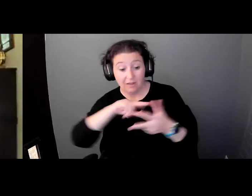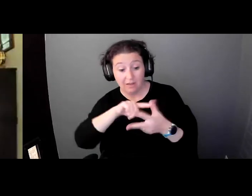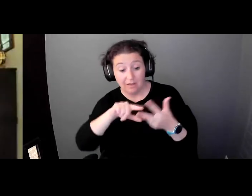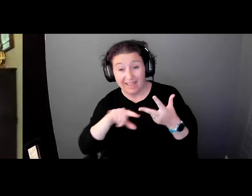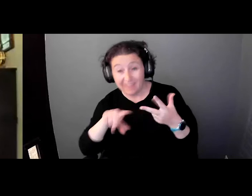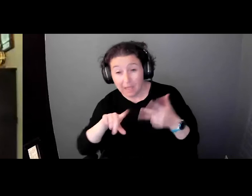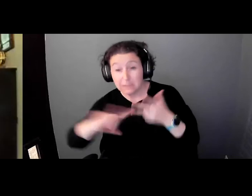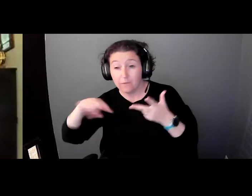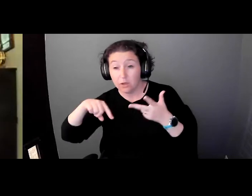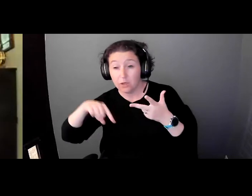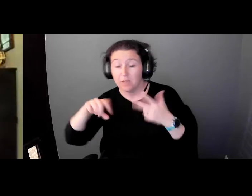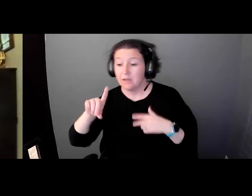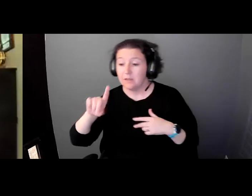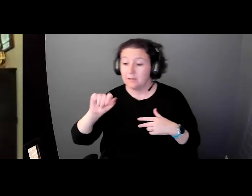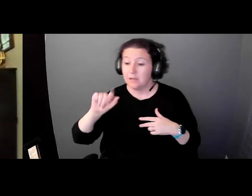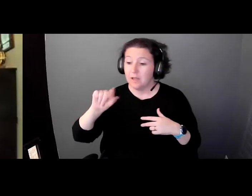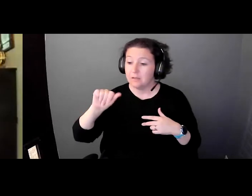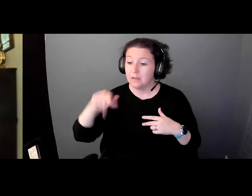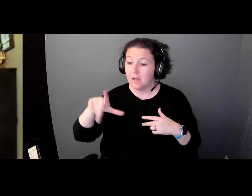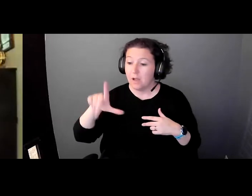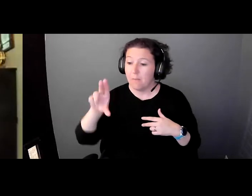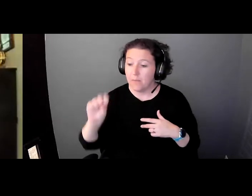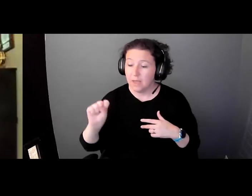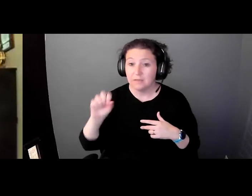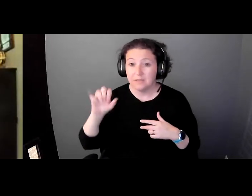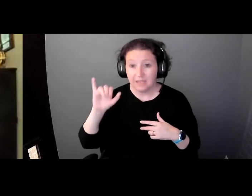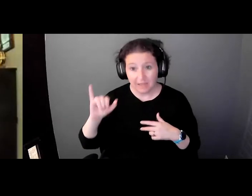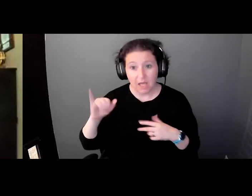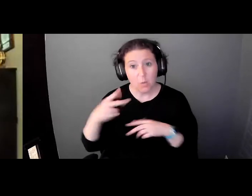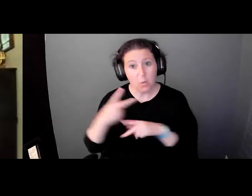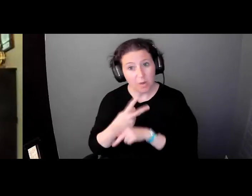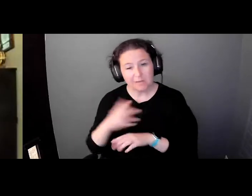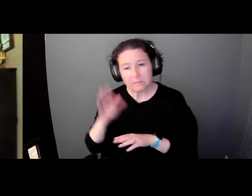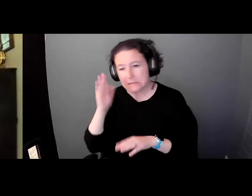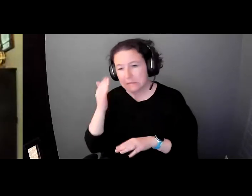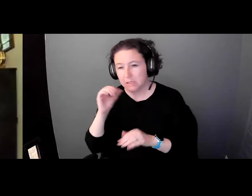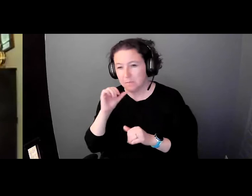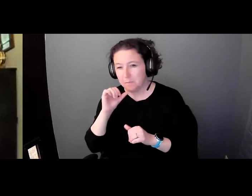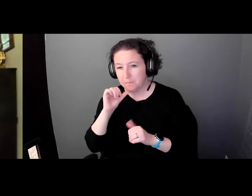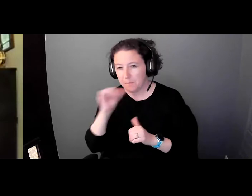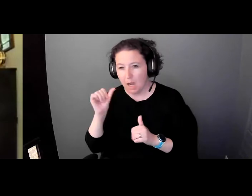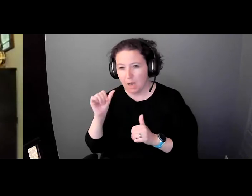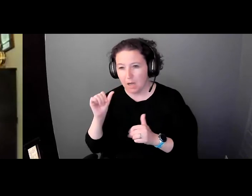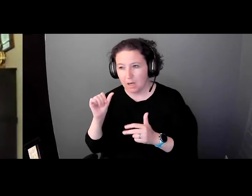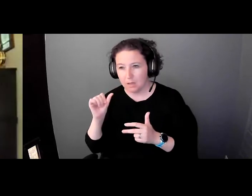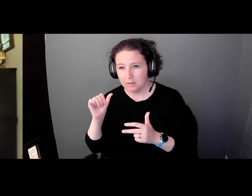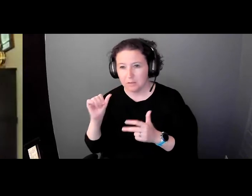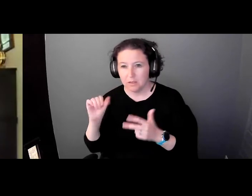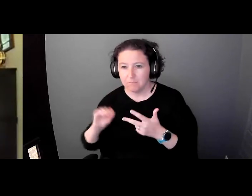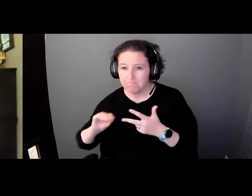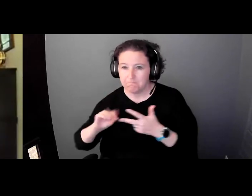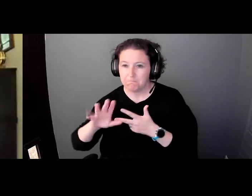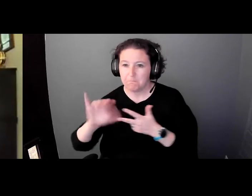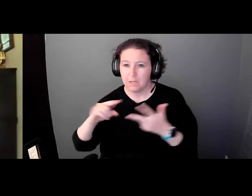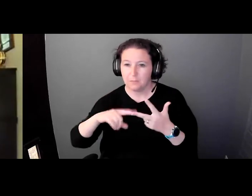as one that's likely to displace Delta itself. Delta's highest on my list now,